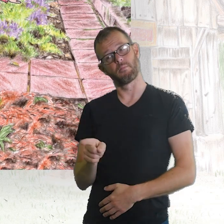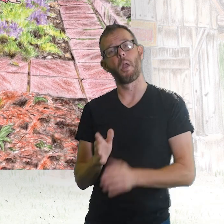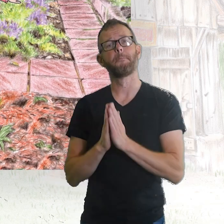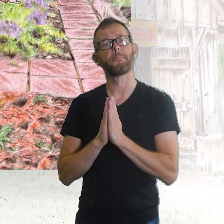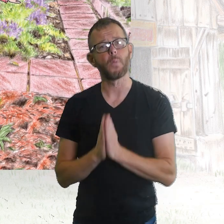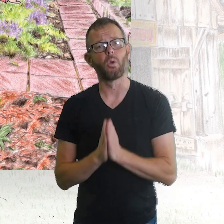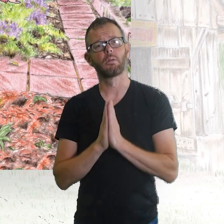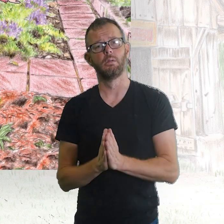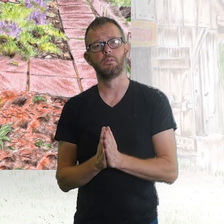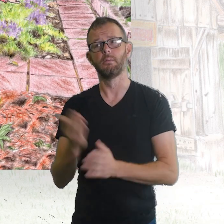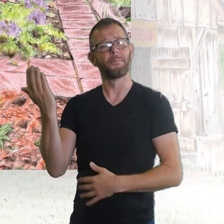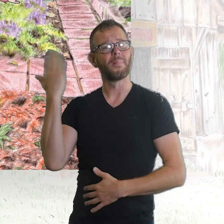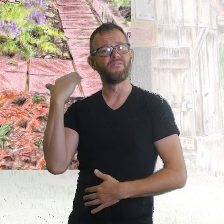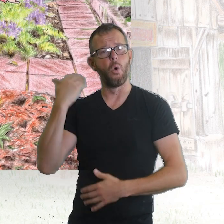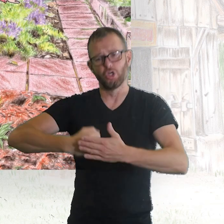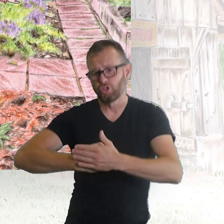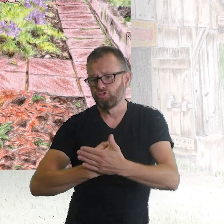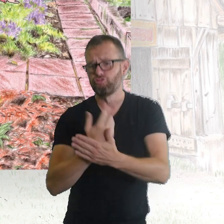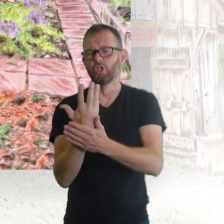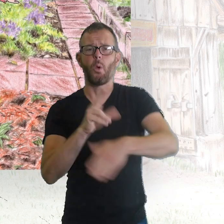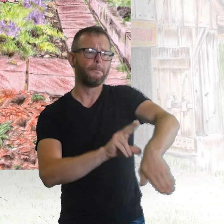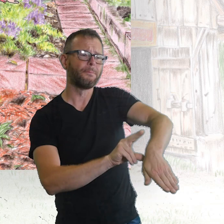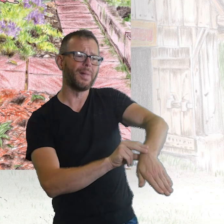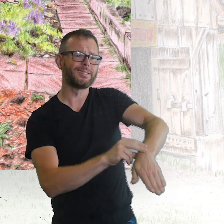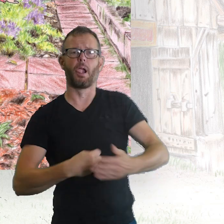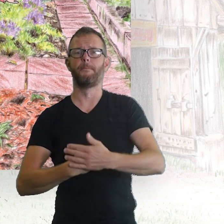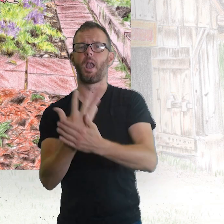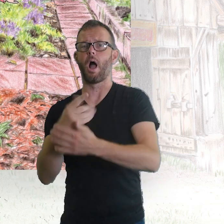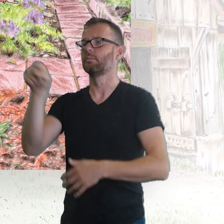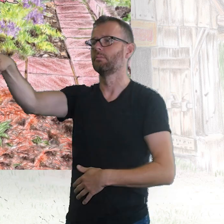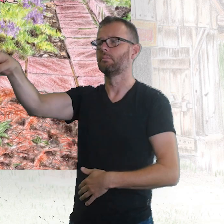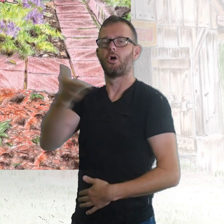The monks grew medicinal plants in the garden.